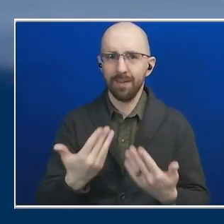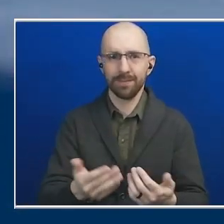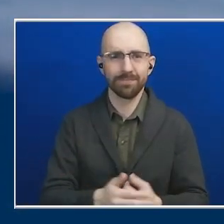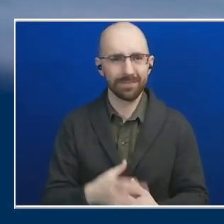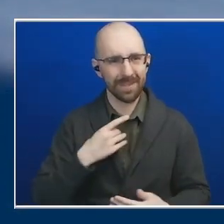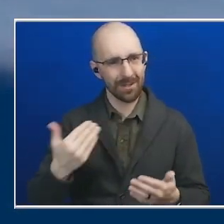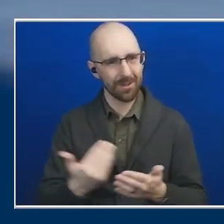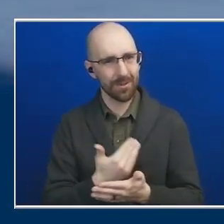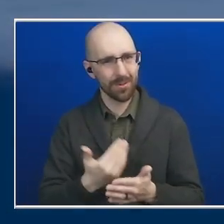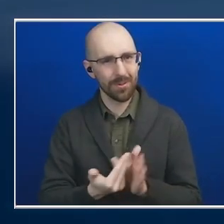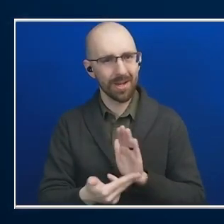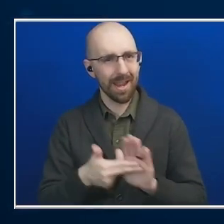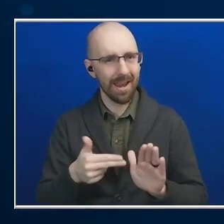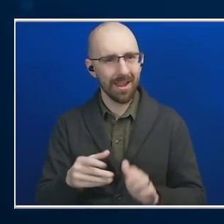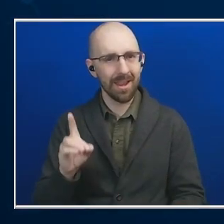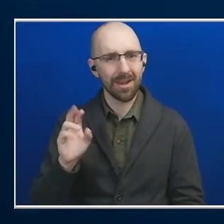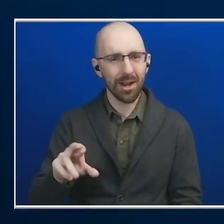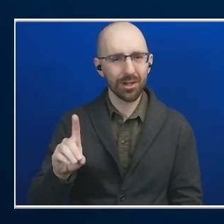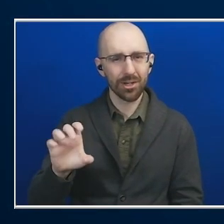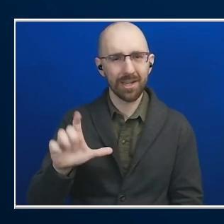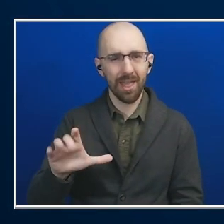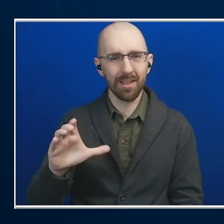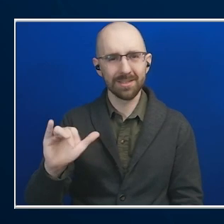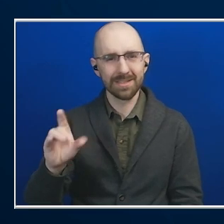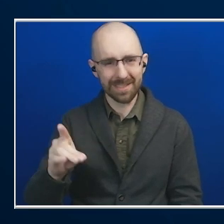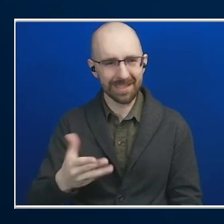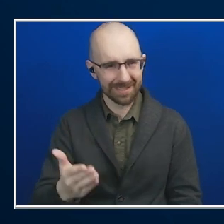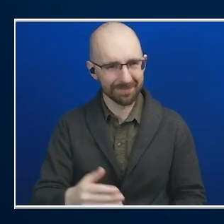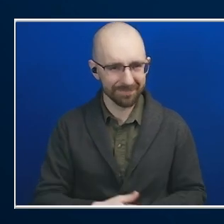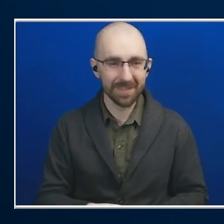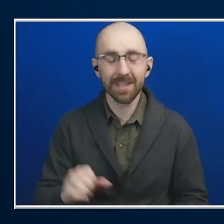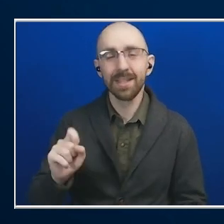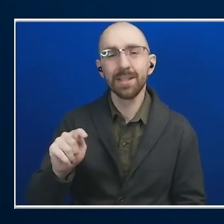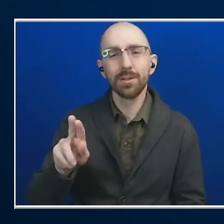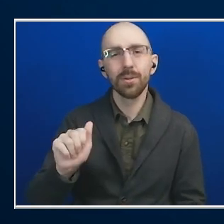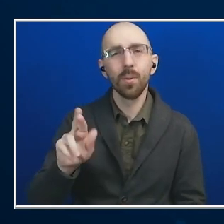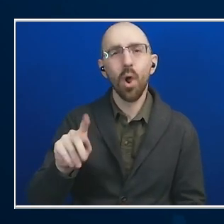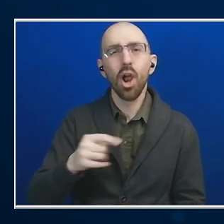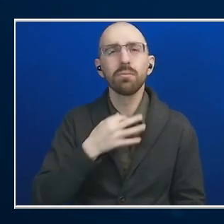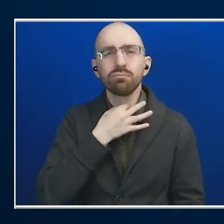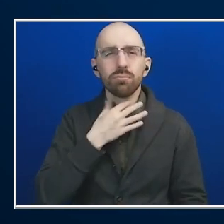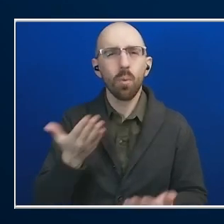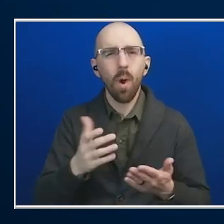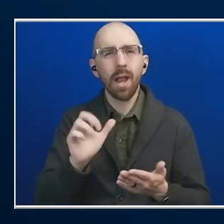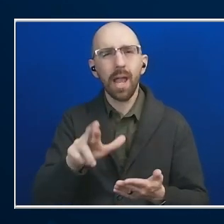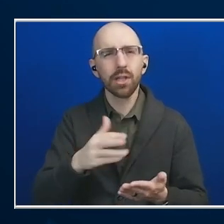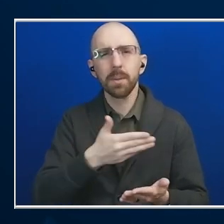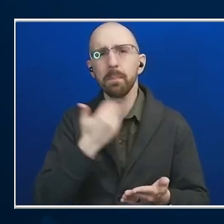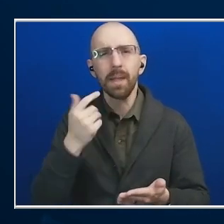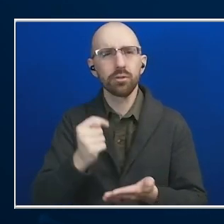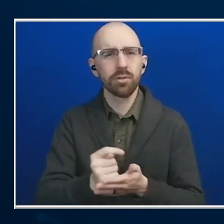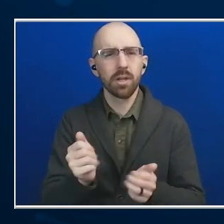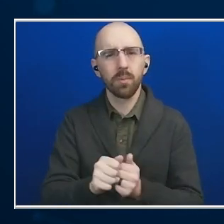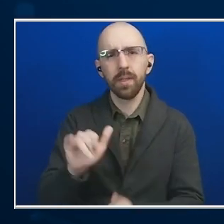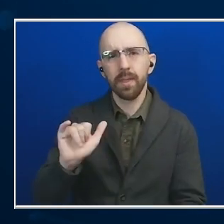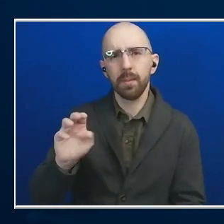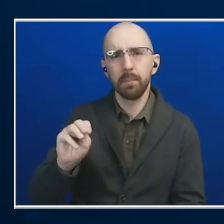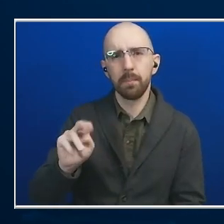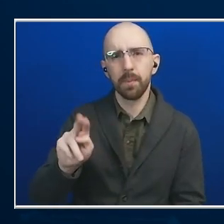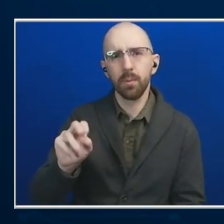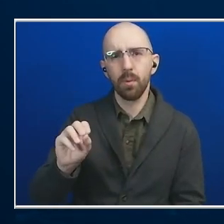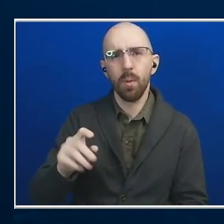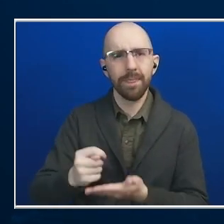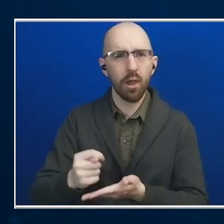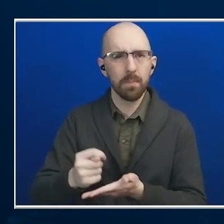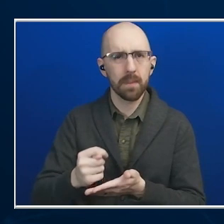Thank you. Anytime. Stuart wants to know what cancers are best treated with immunotherapies. You